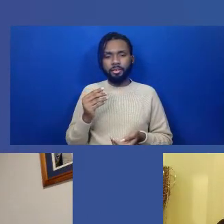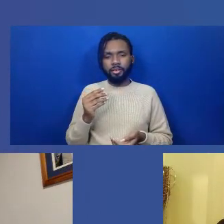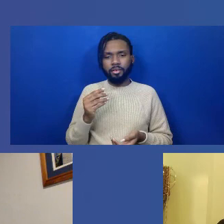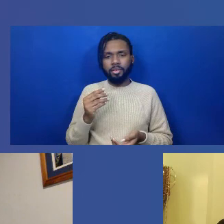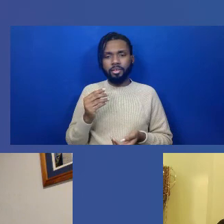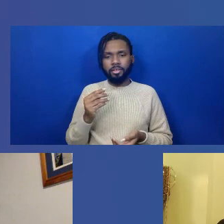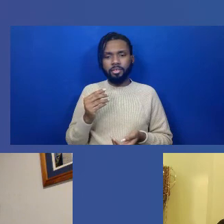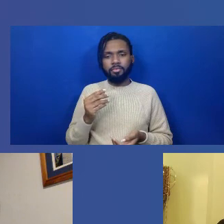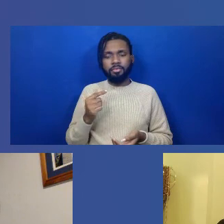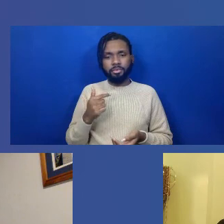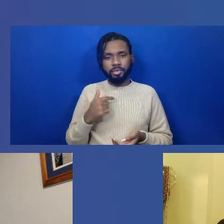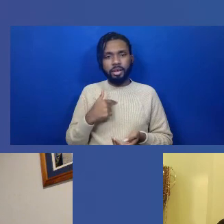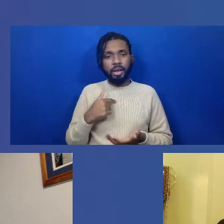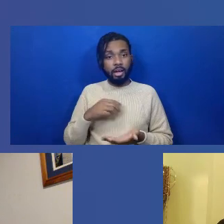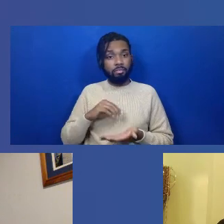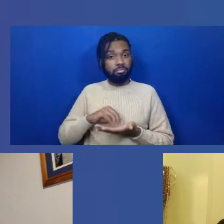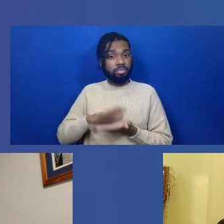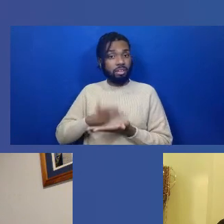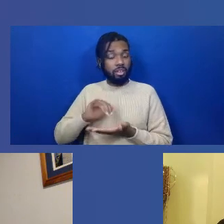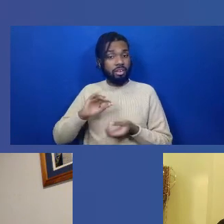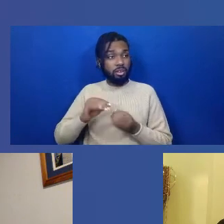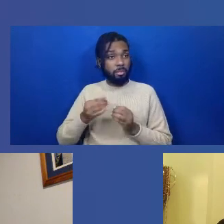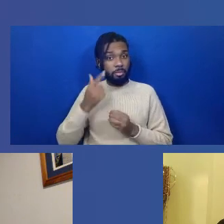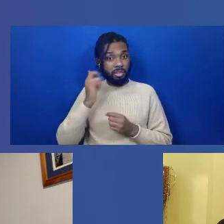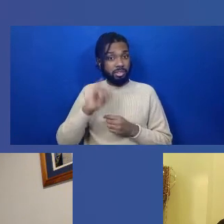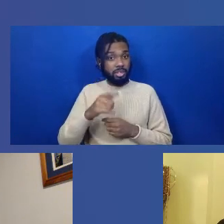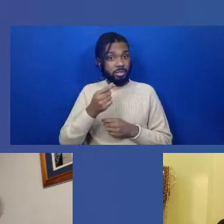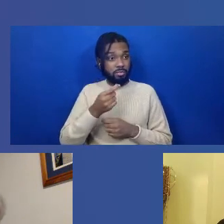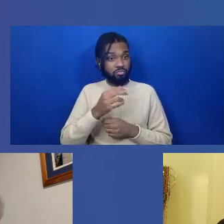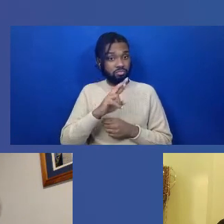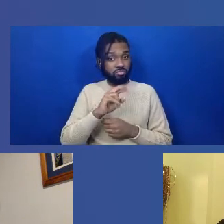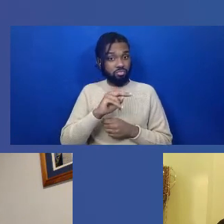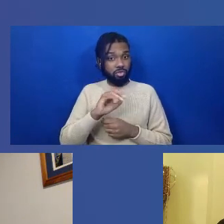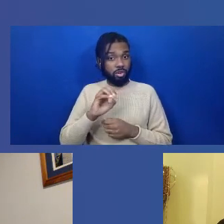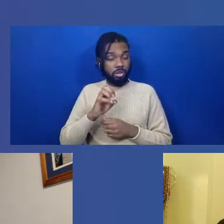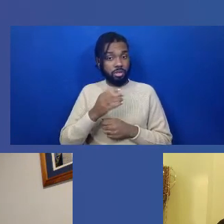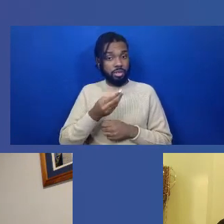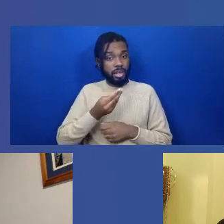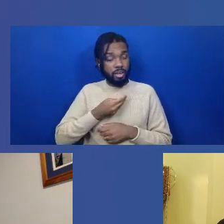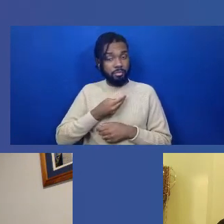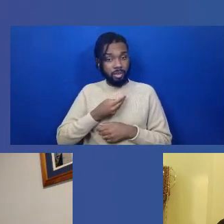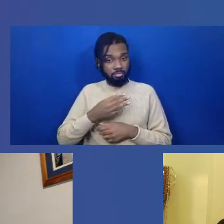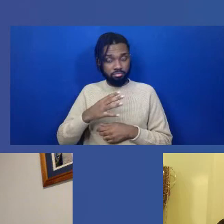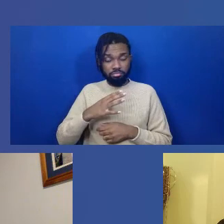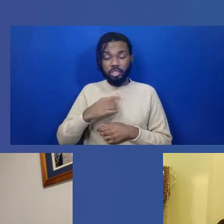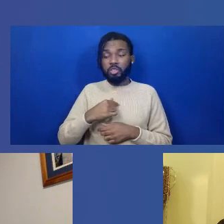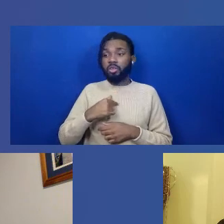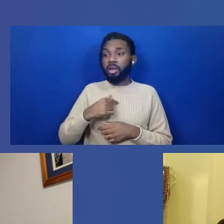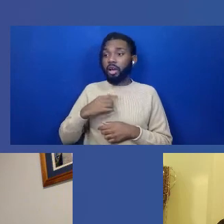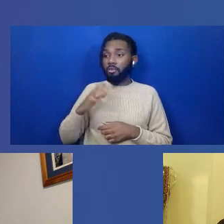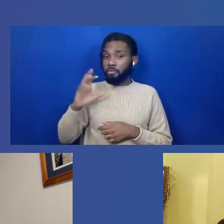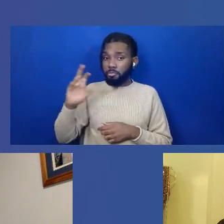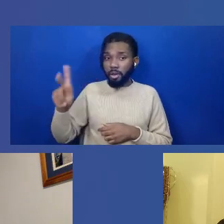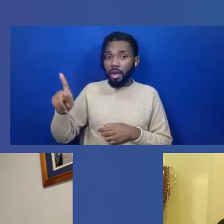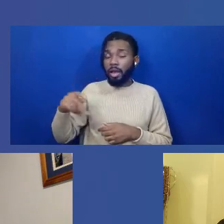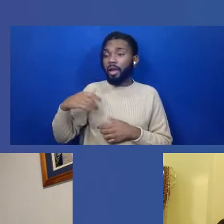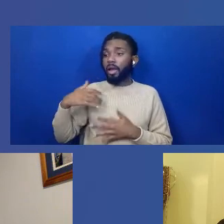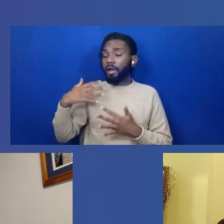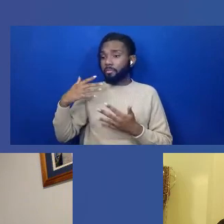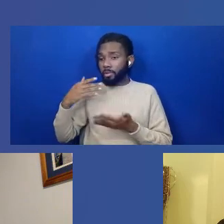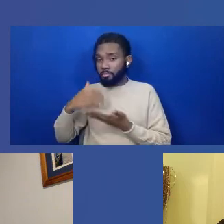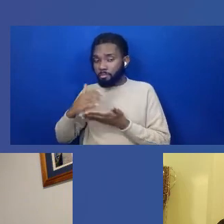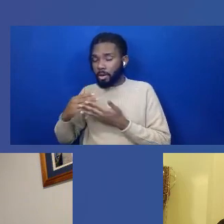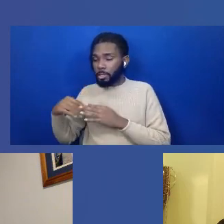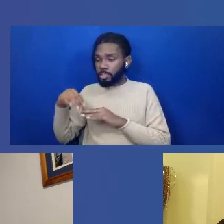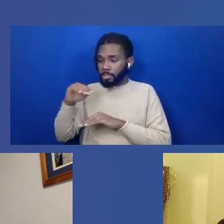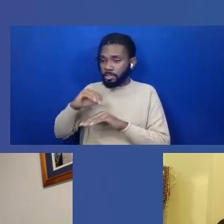I took that number because that's the number that Ronnie gave me. And I went back and I moved around my budget and I figured